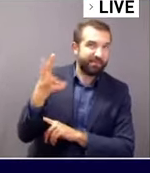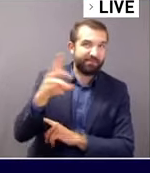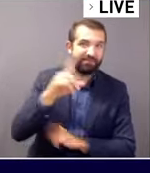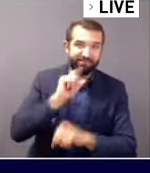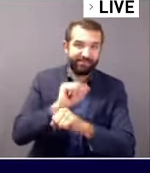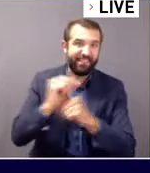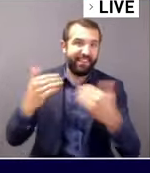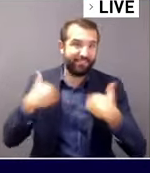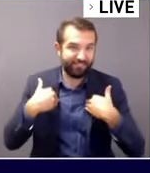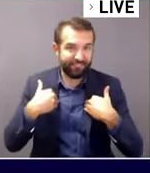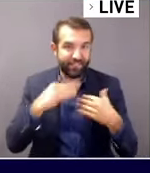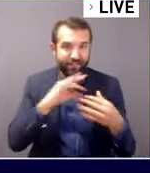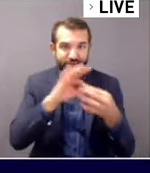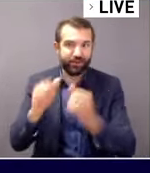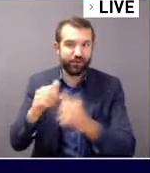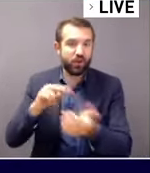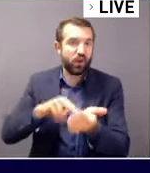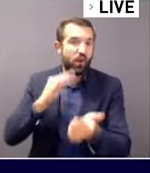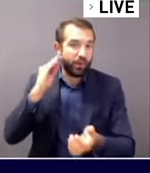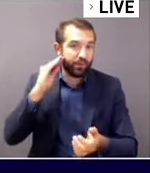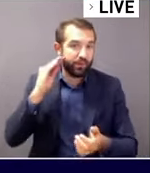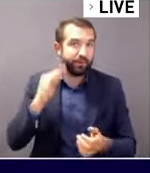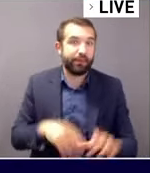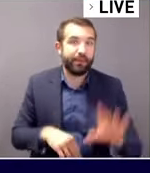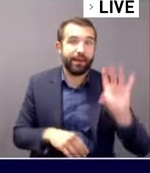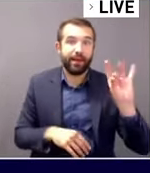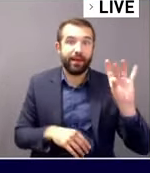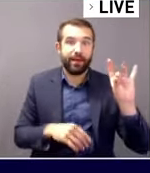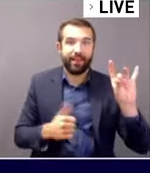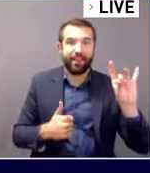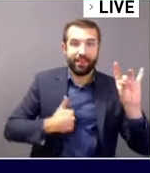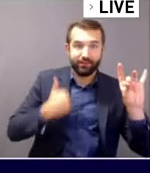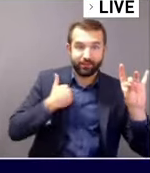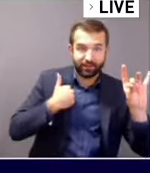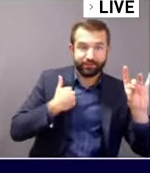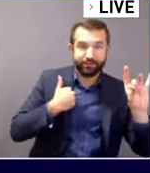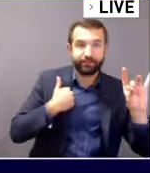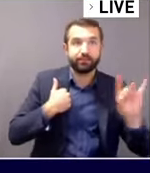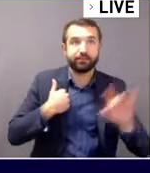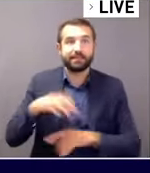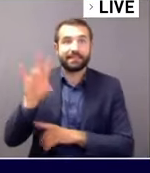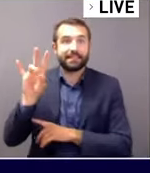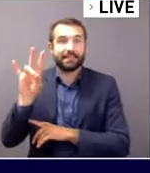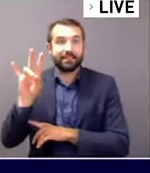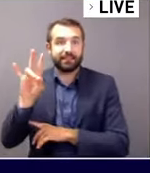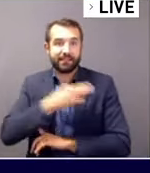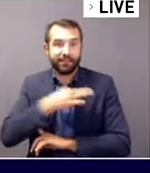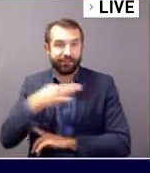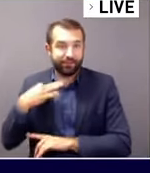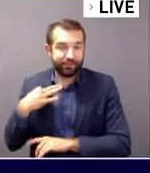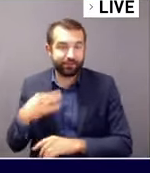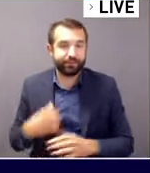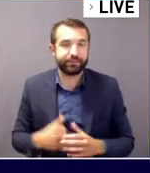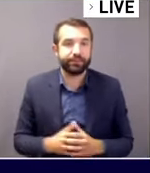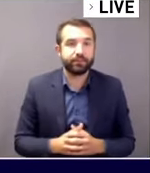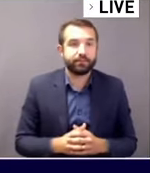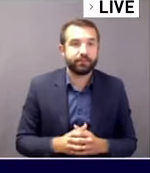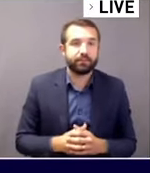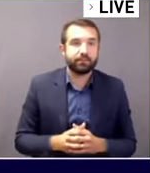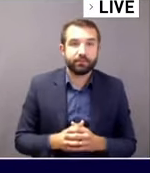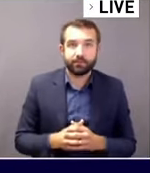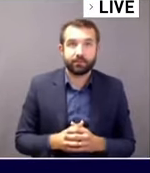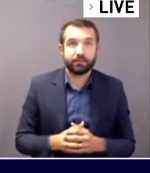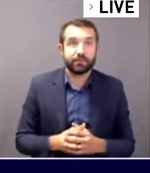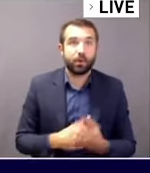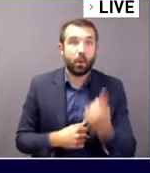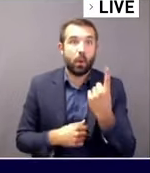that facility. Eight of them are among residents, and seven of them are among staff. When